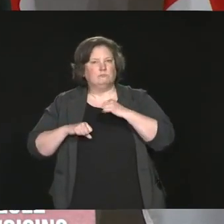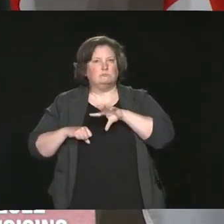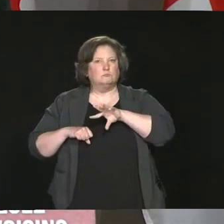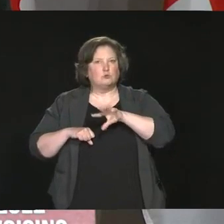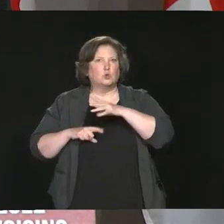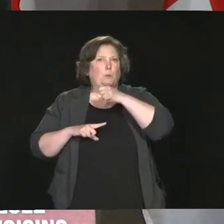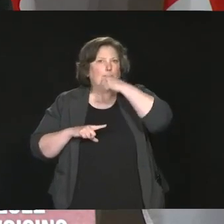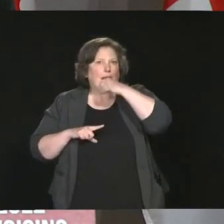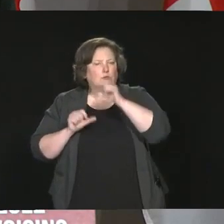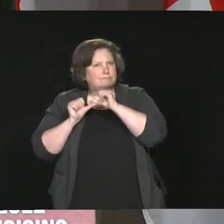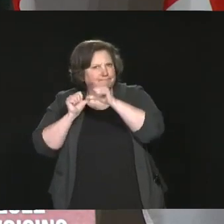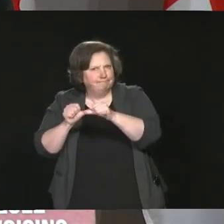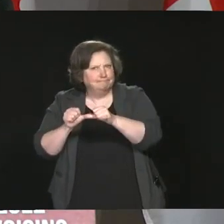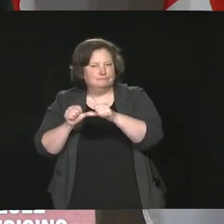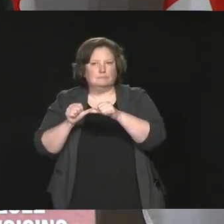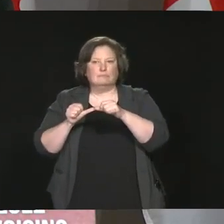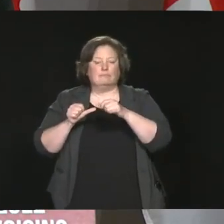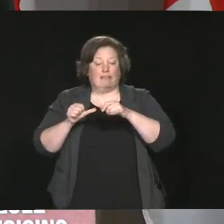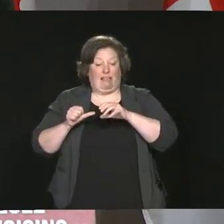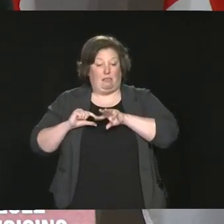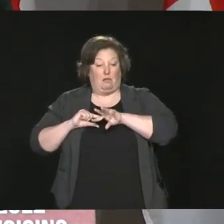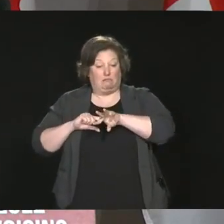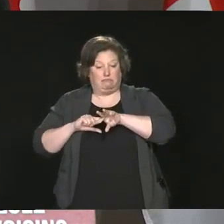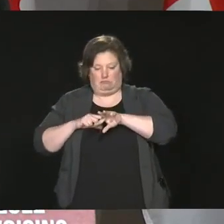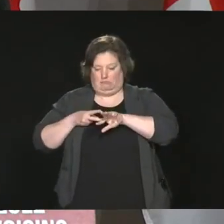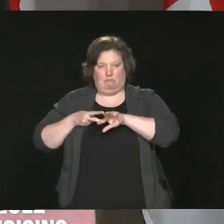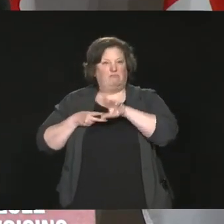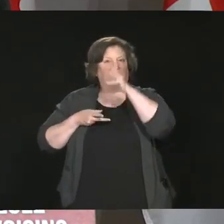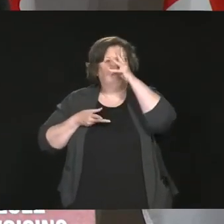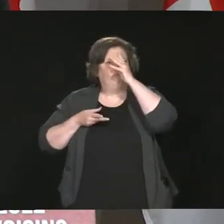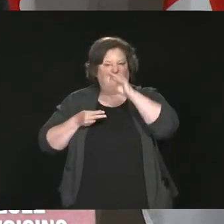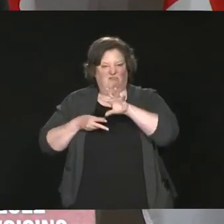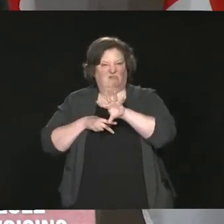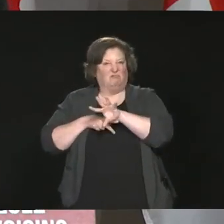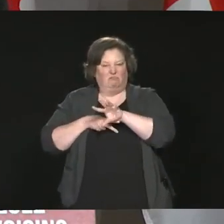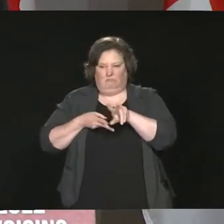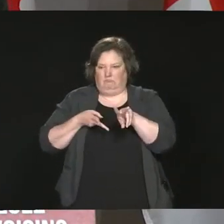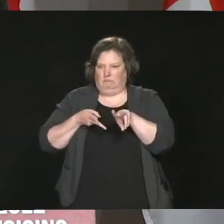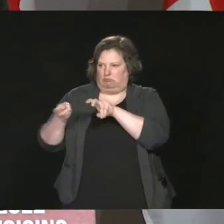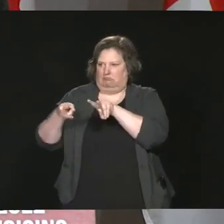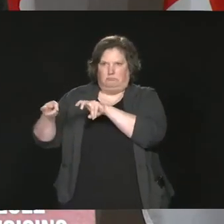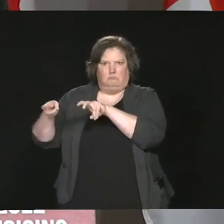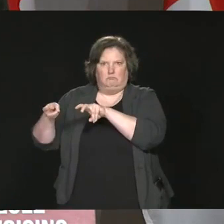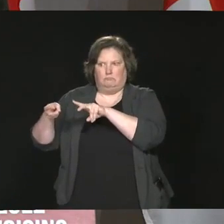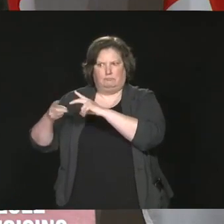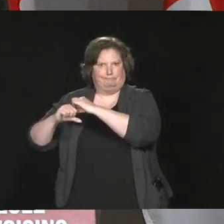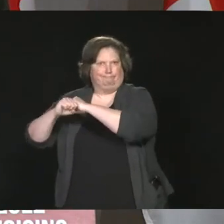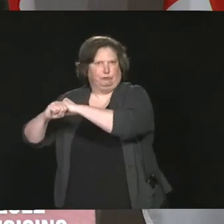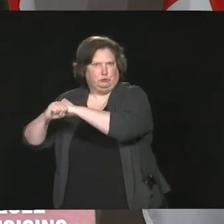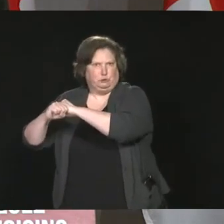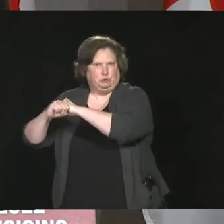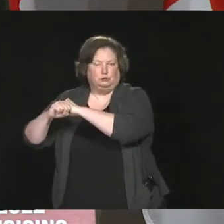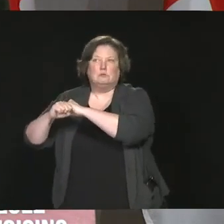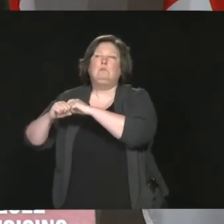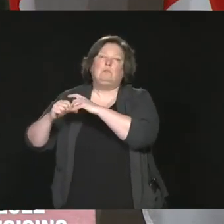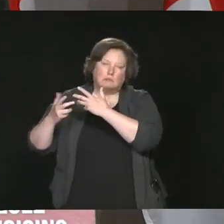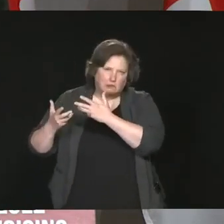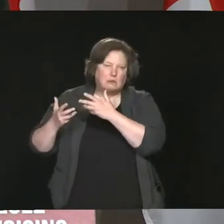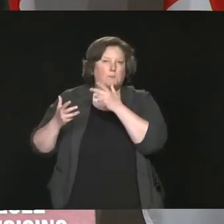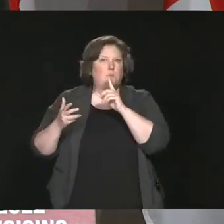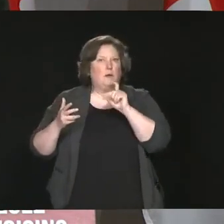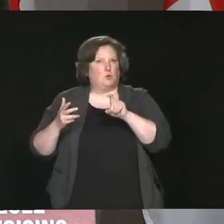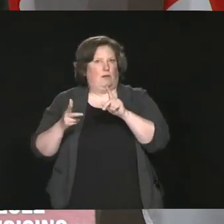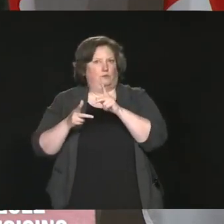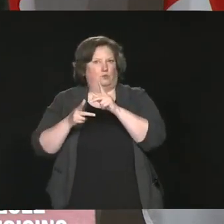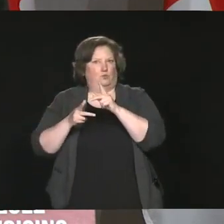data into a secure environment is all important. But there are also serious considerations, policy considerations with respect